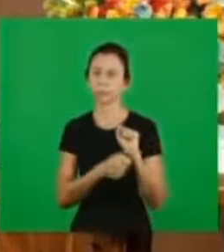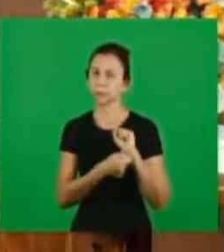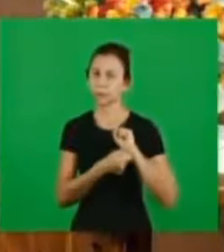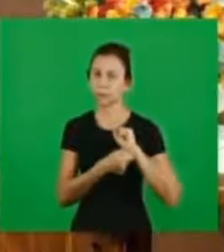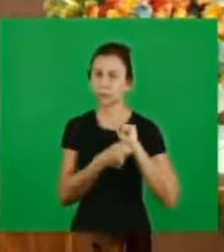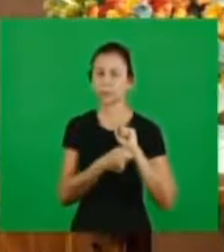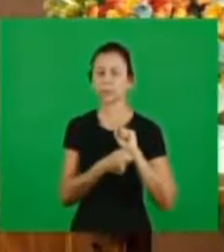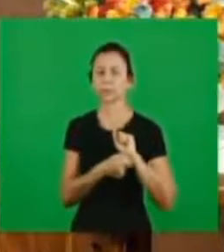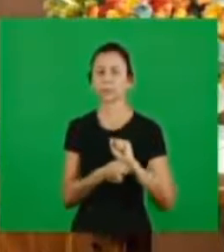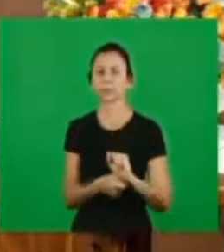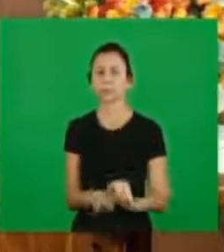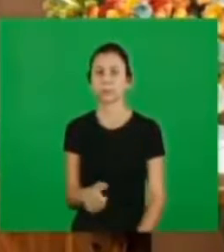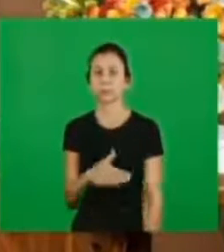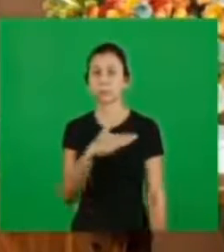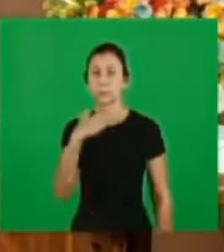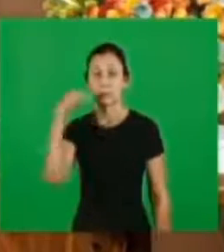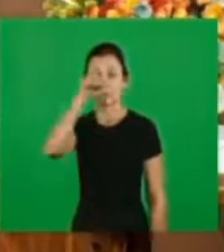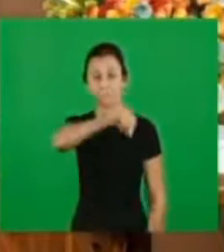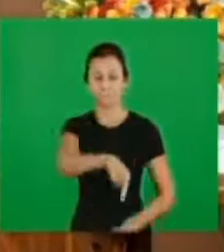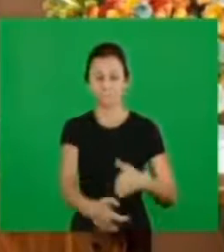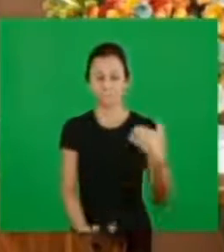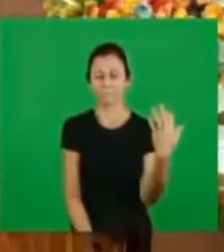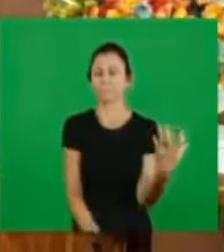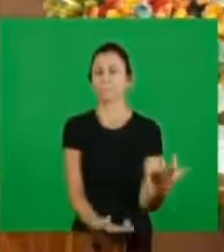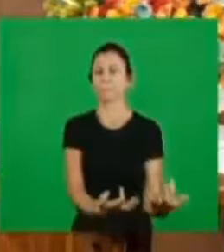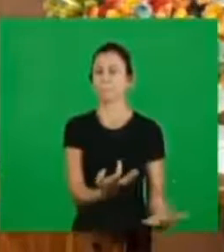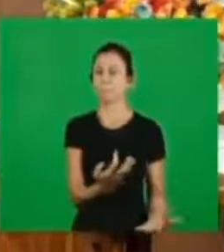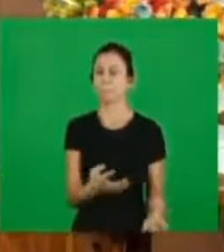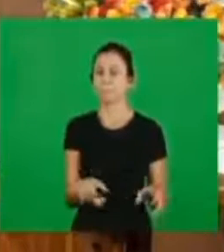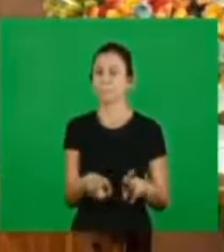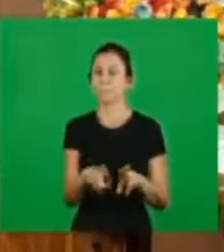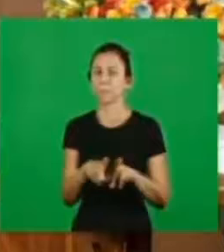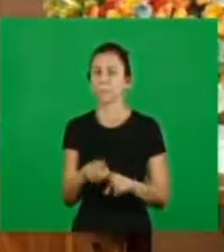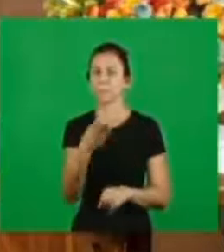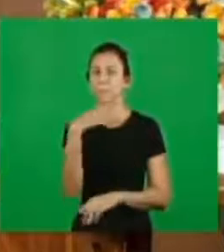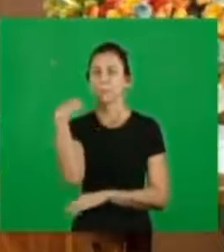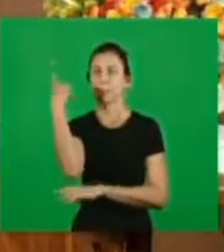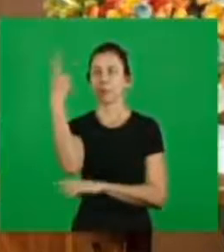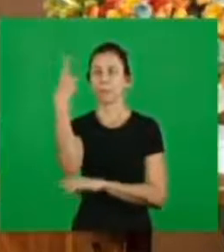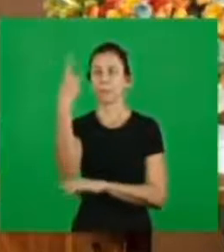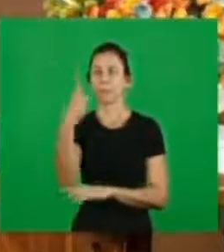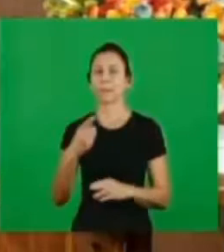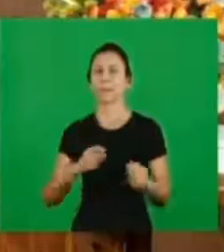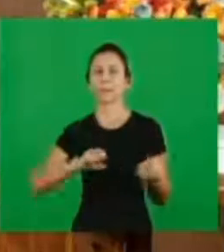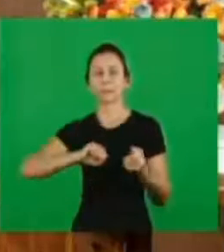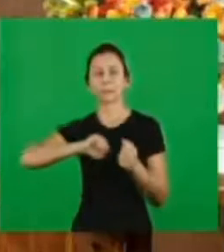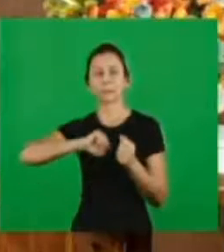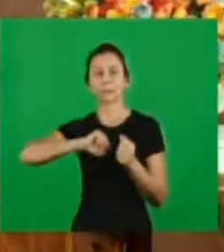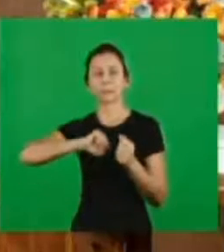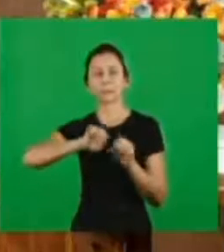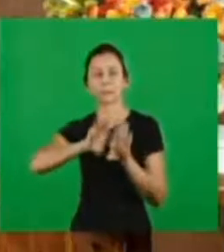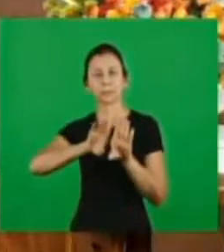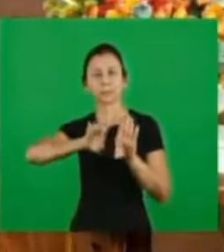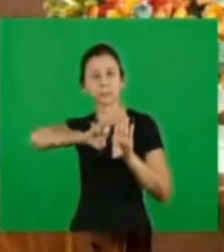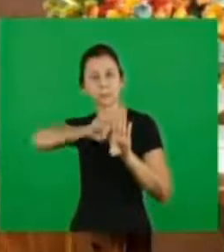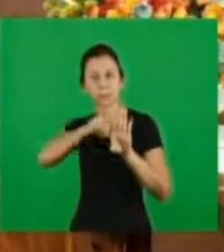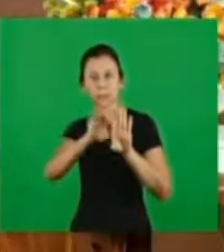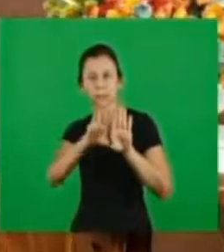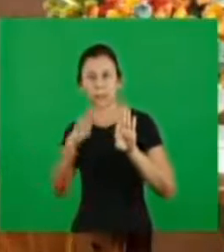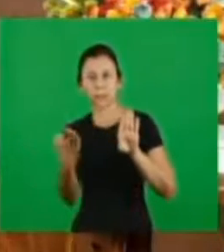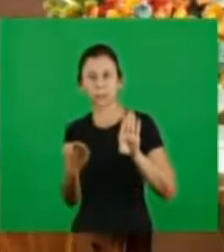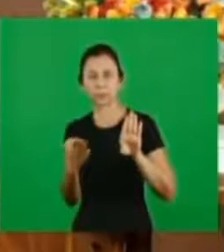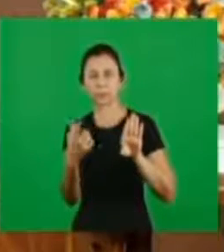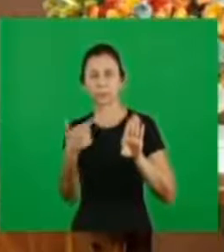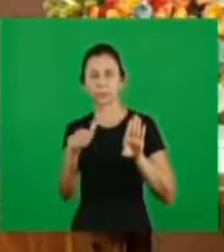keys. You see, it has the keys of life and death. It's the keys of David. He opens and no